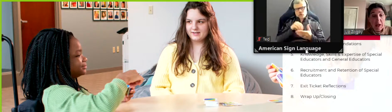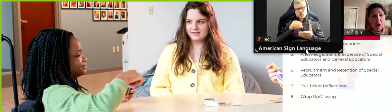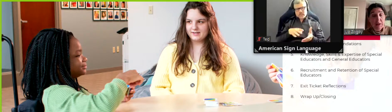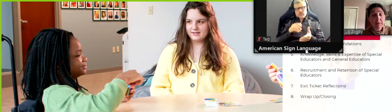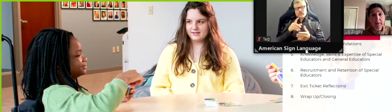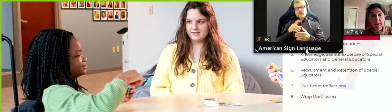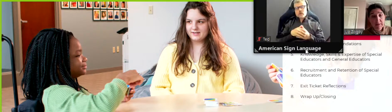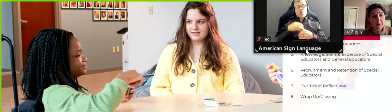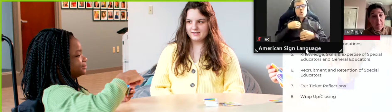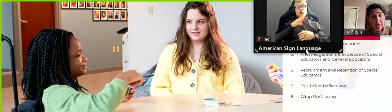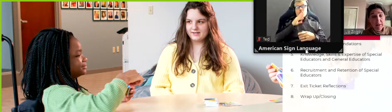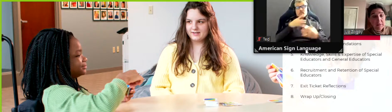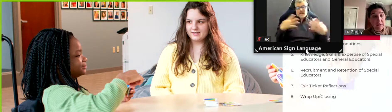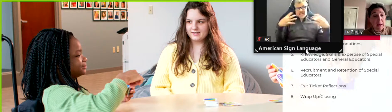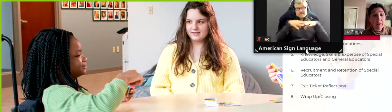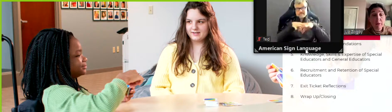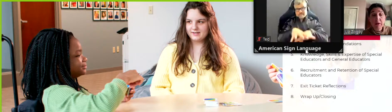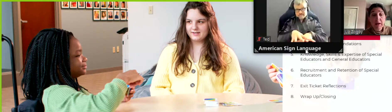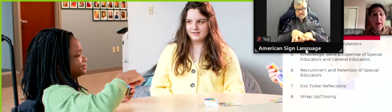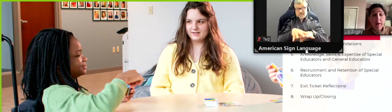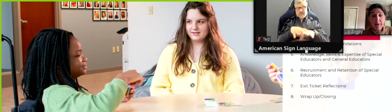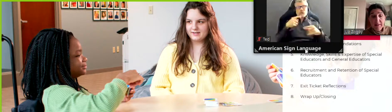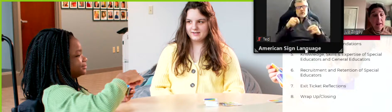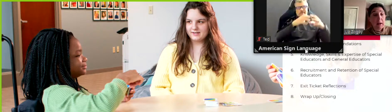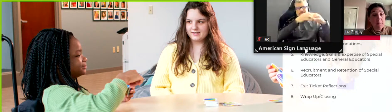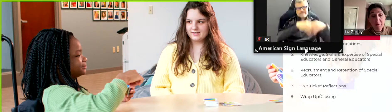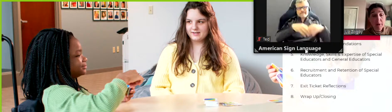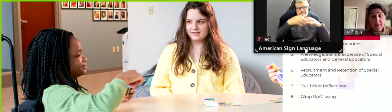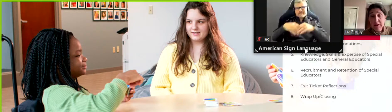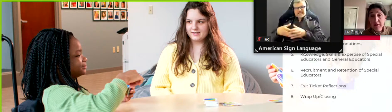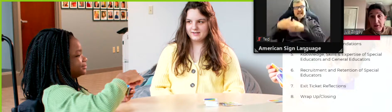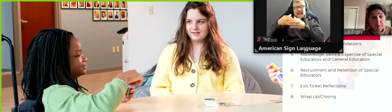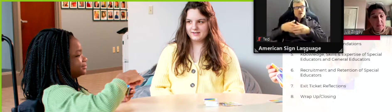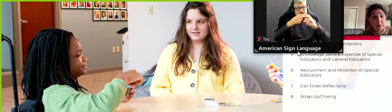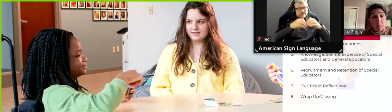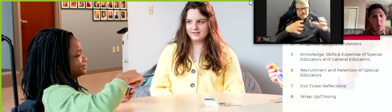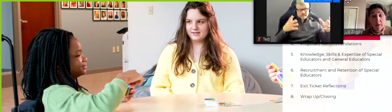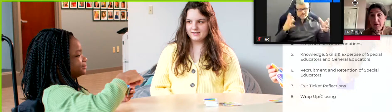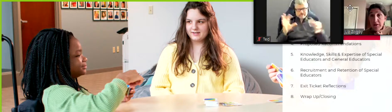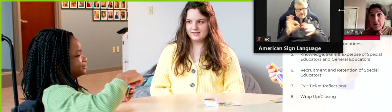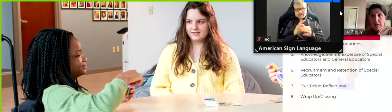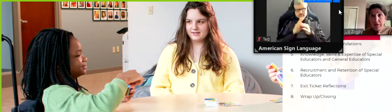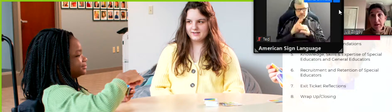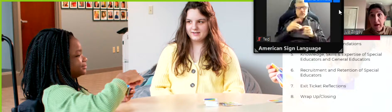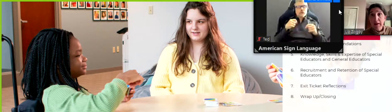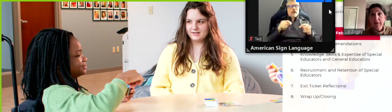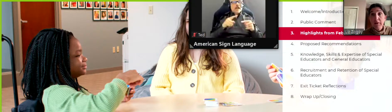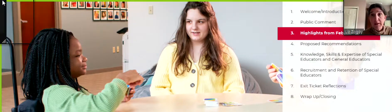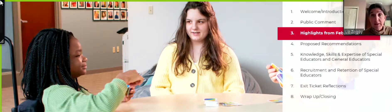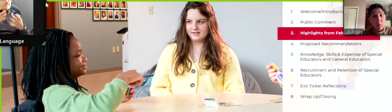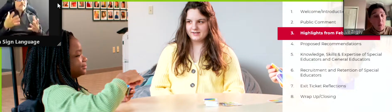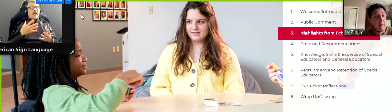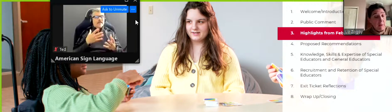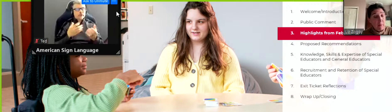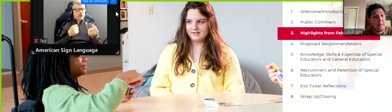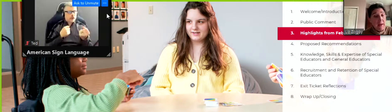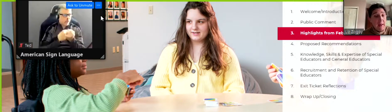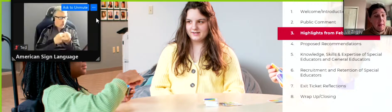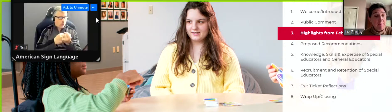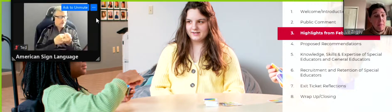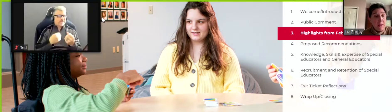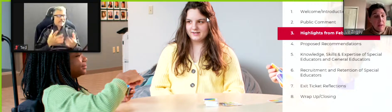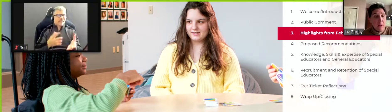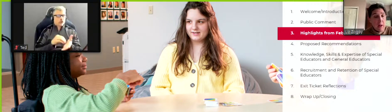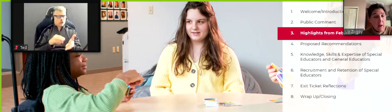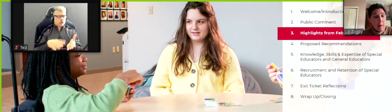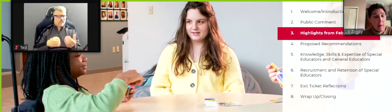special education, the dismantling of silos, the setting up of multi-tiered systems of support so that students can get the right support at the right